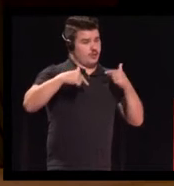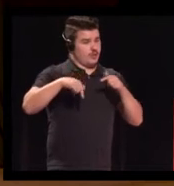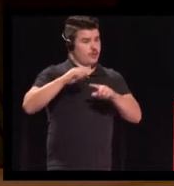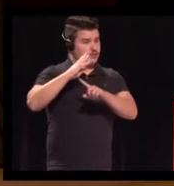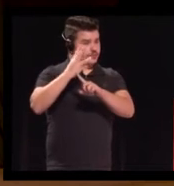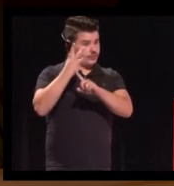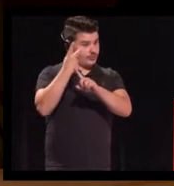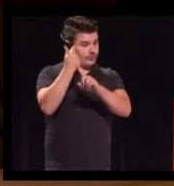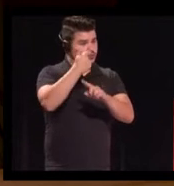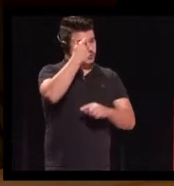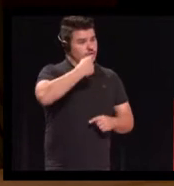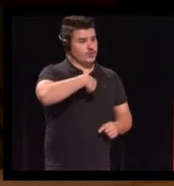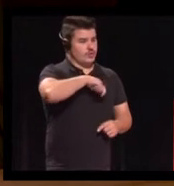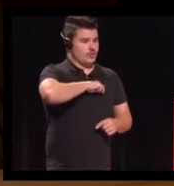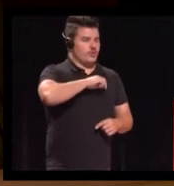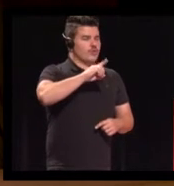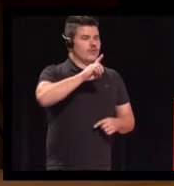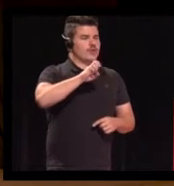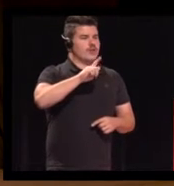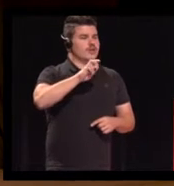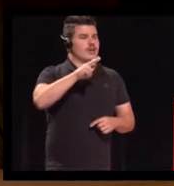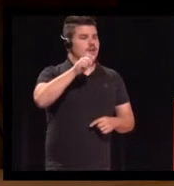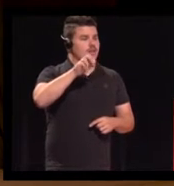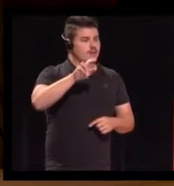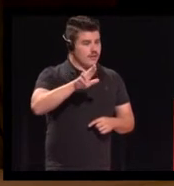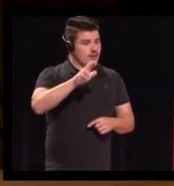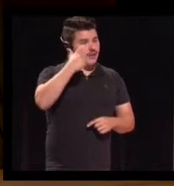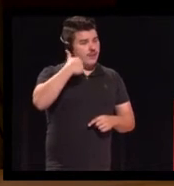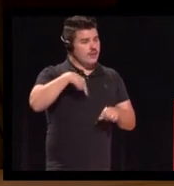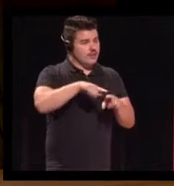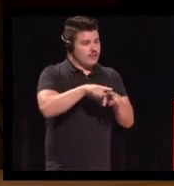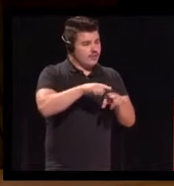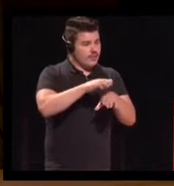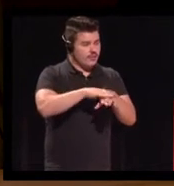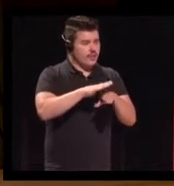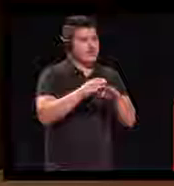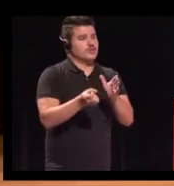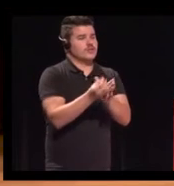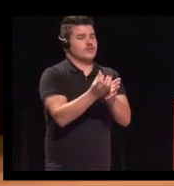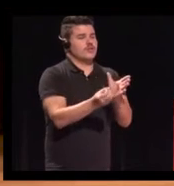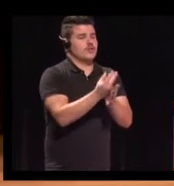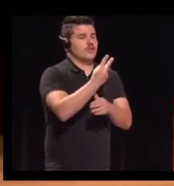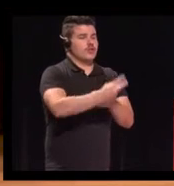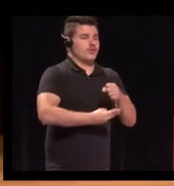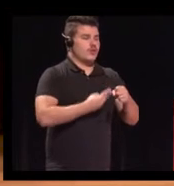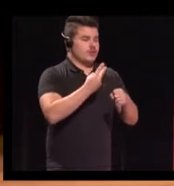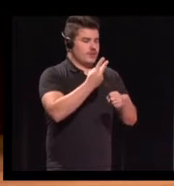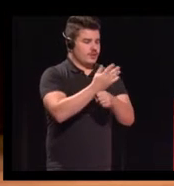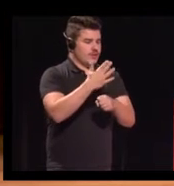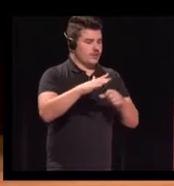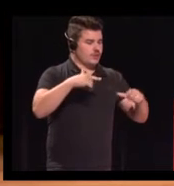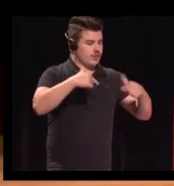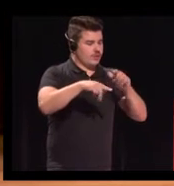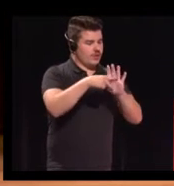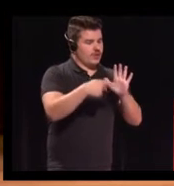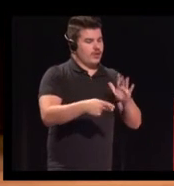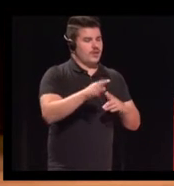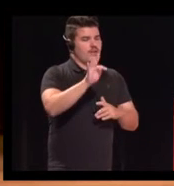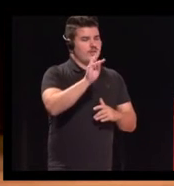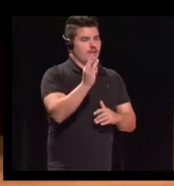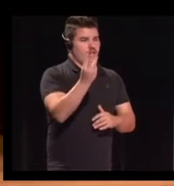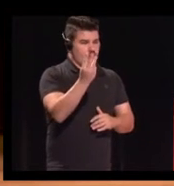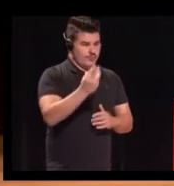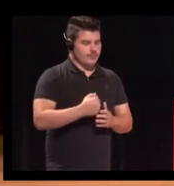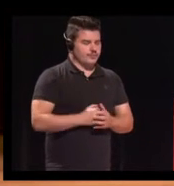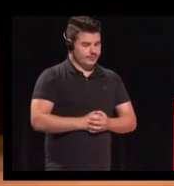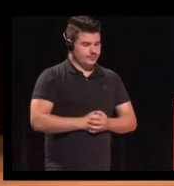designer, experience designer, and interface developer at ThoughtWorks since about 2.5 years. And I'm actually running right now a program that